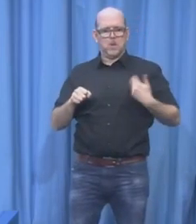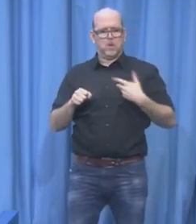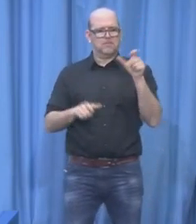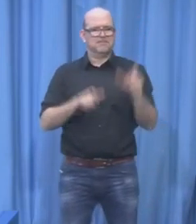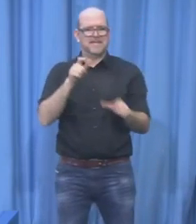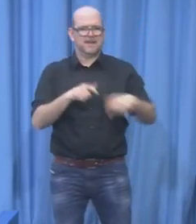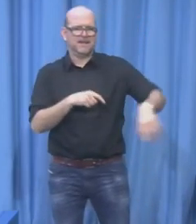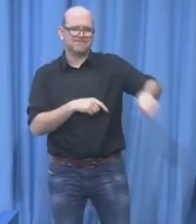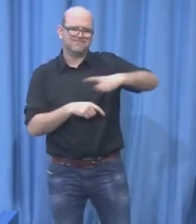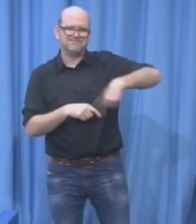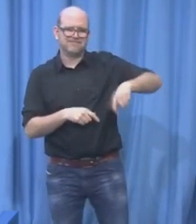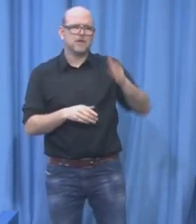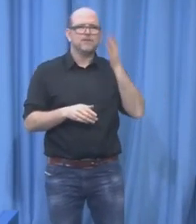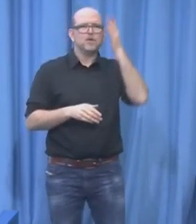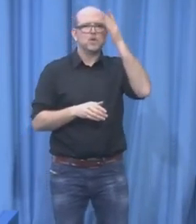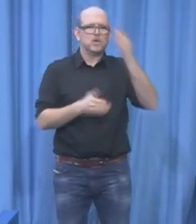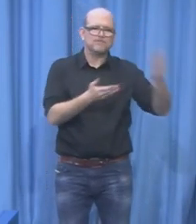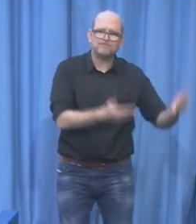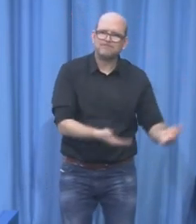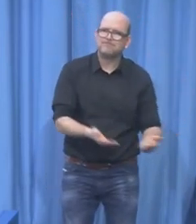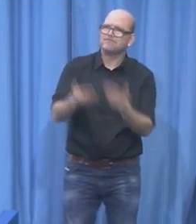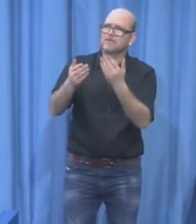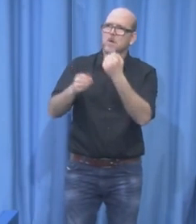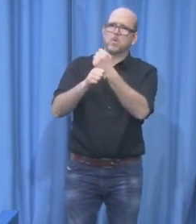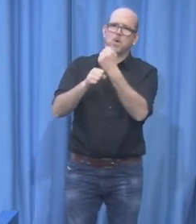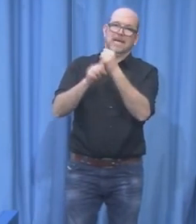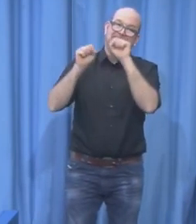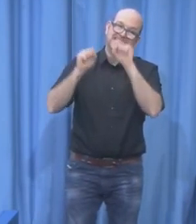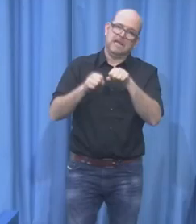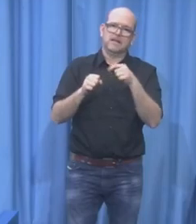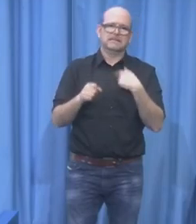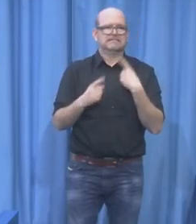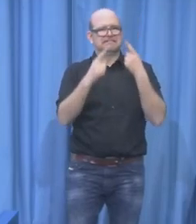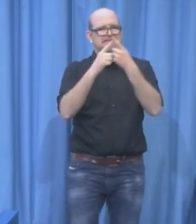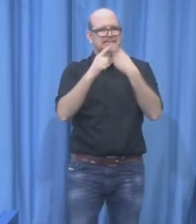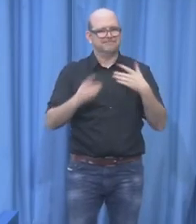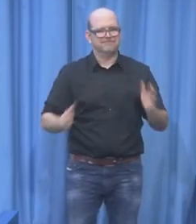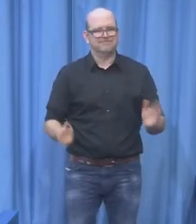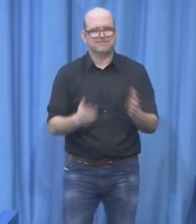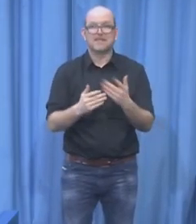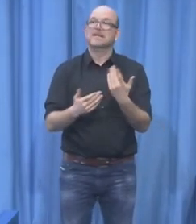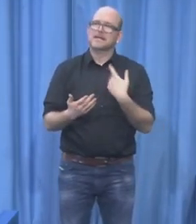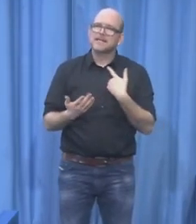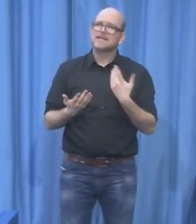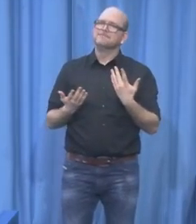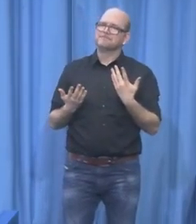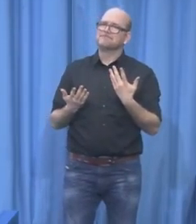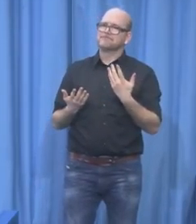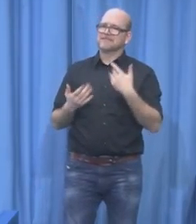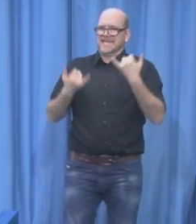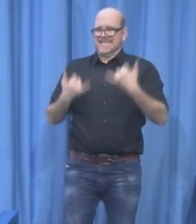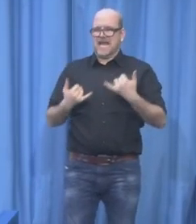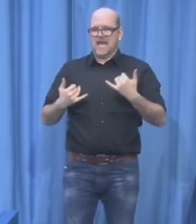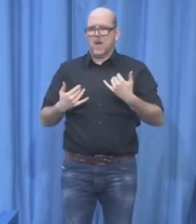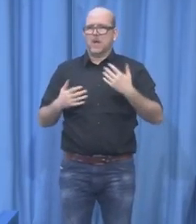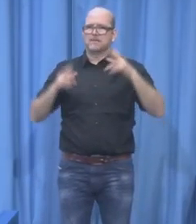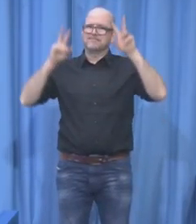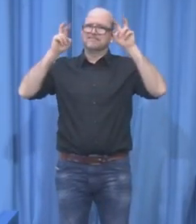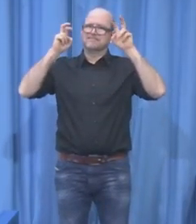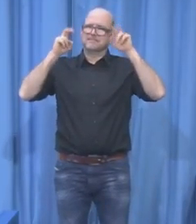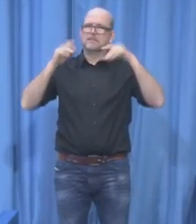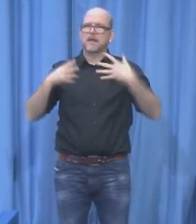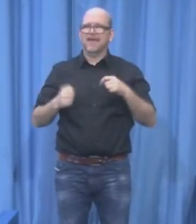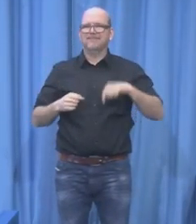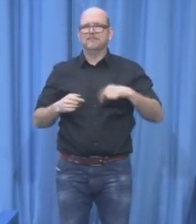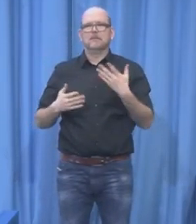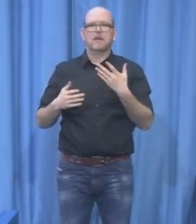there's a huge gap between leaving school and getting out into the world of work. How the project runs is each intern